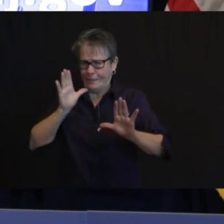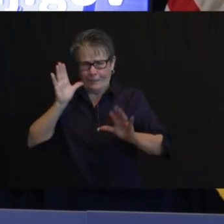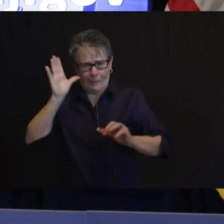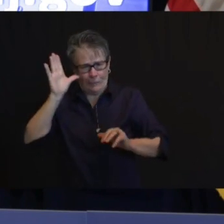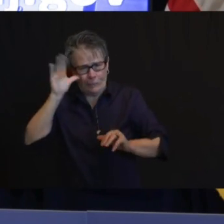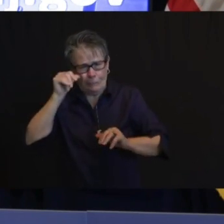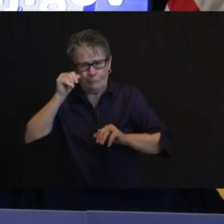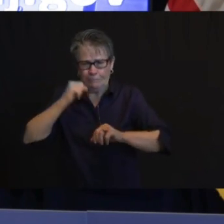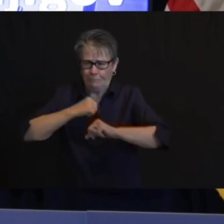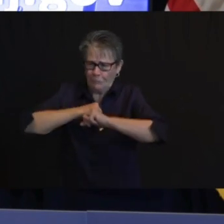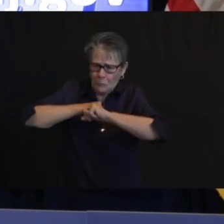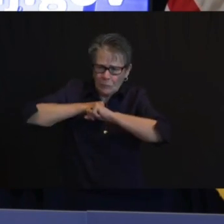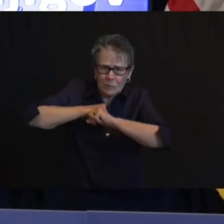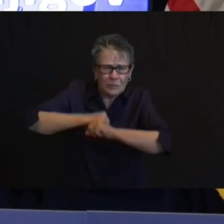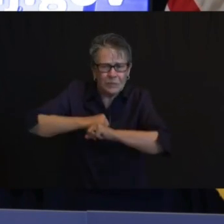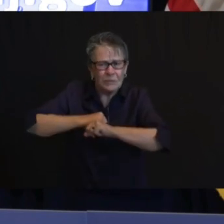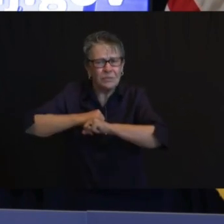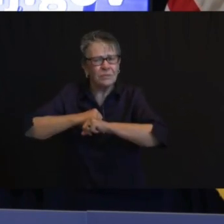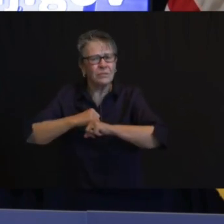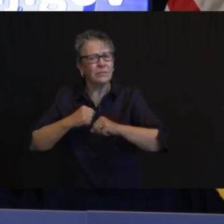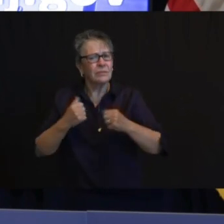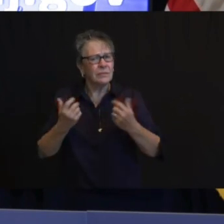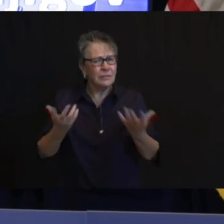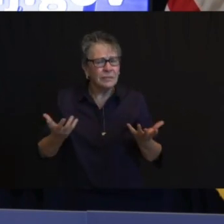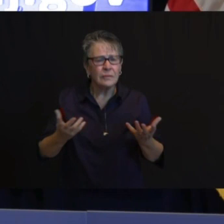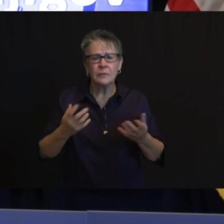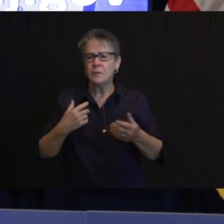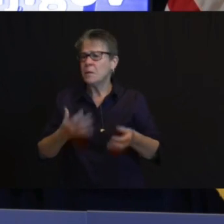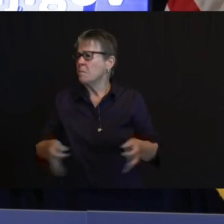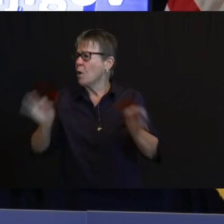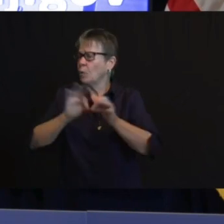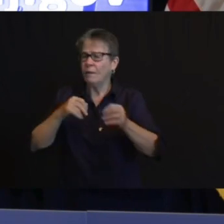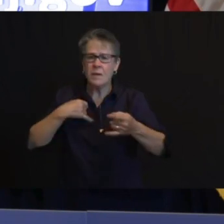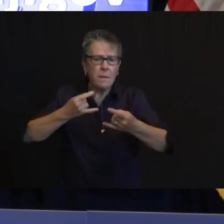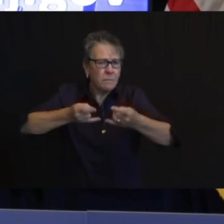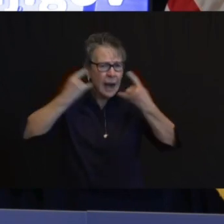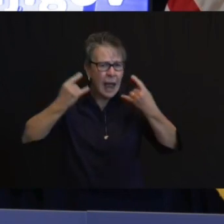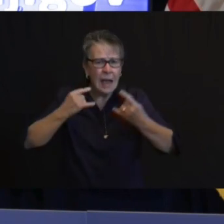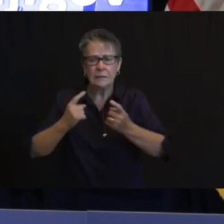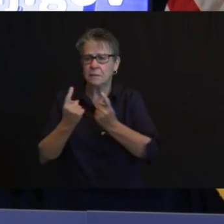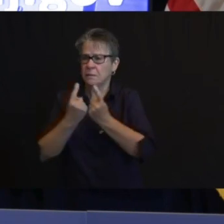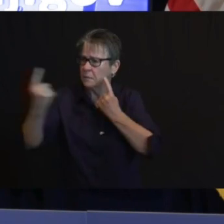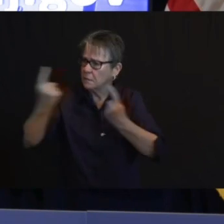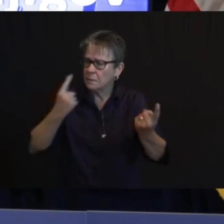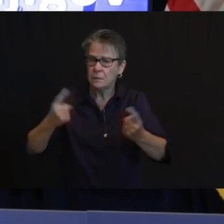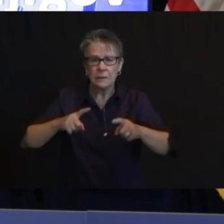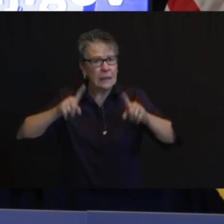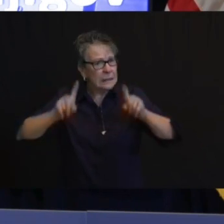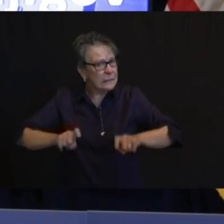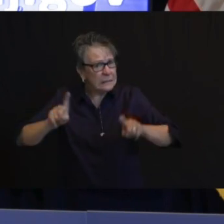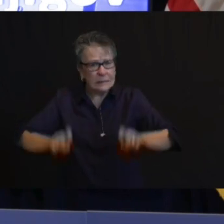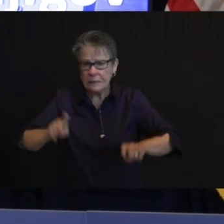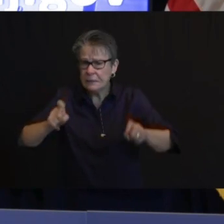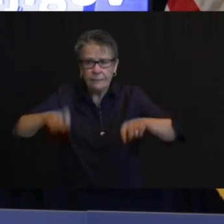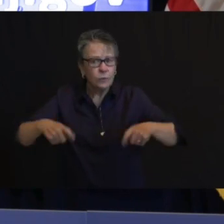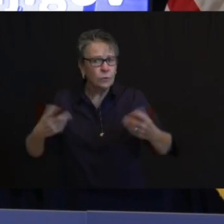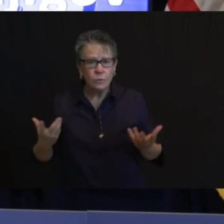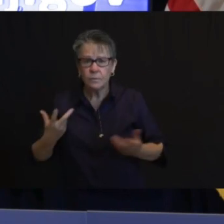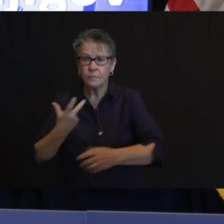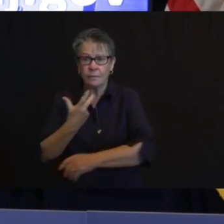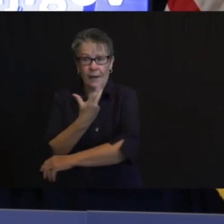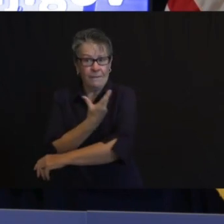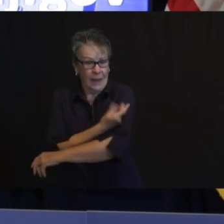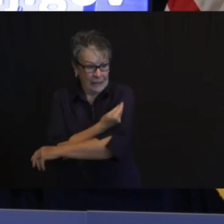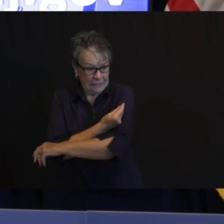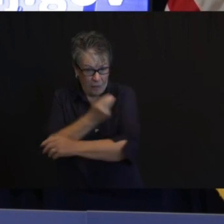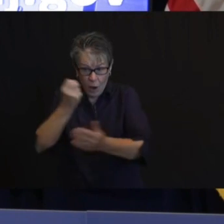tools we have in our toolkit: masking, social distancing, testing. Once a vaccination is approved,